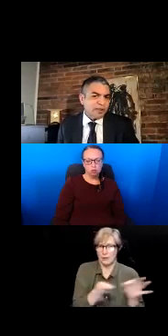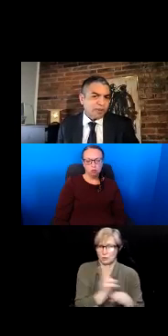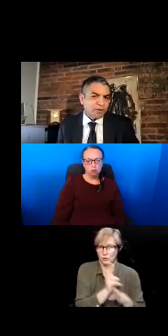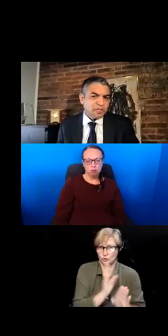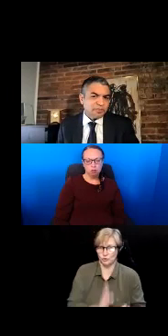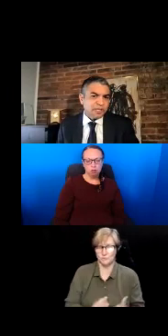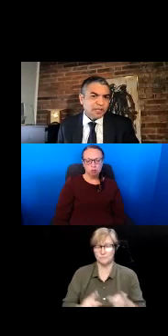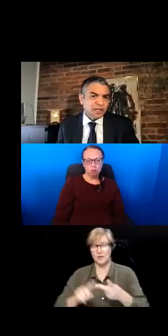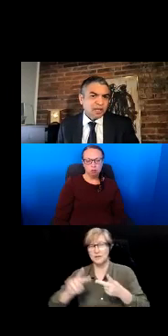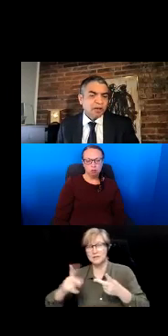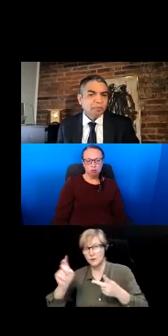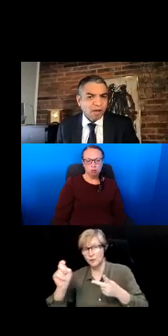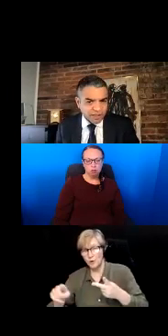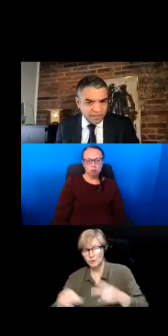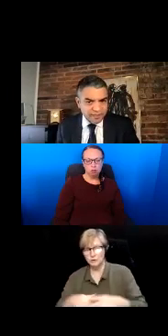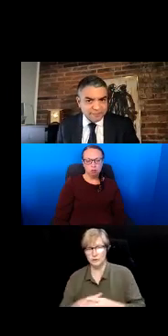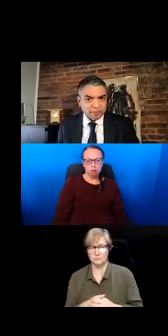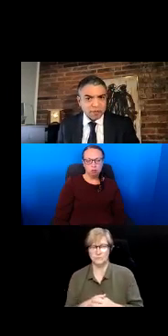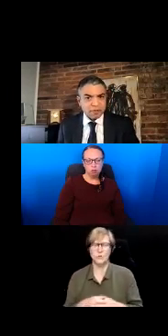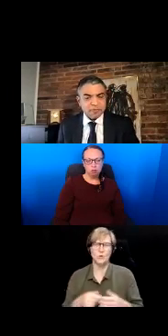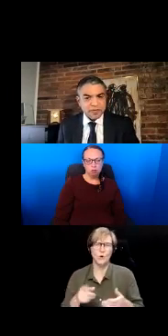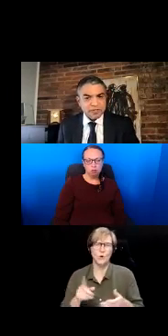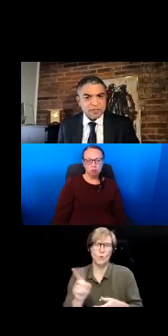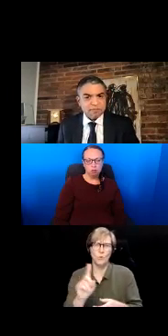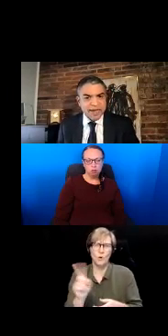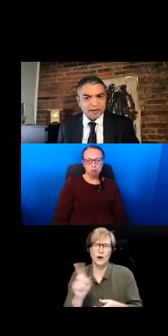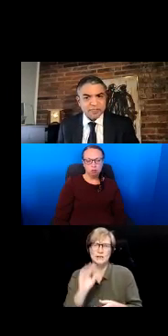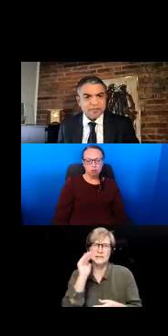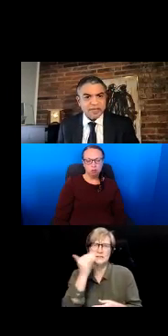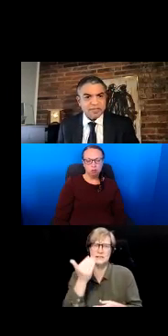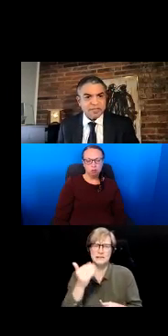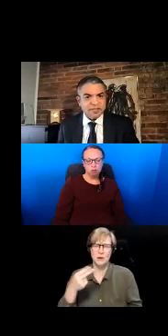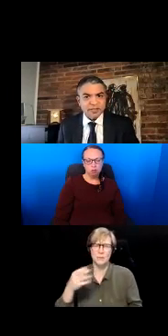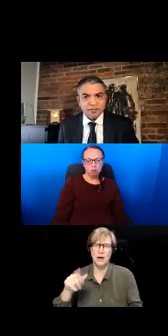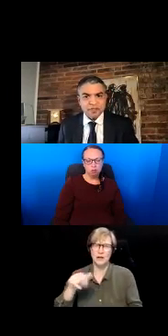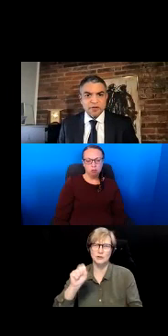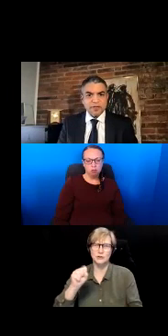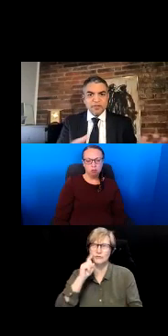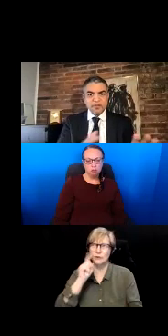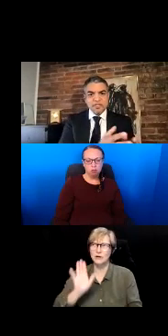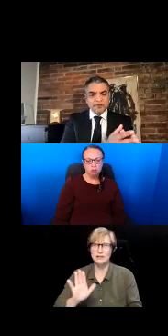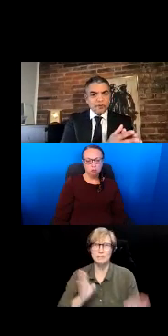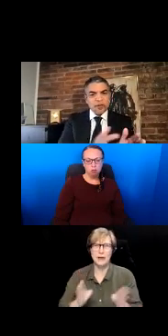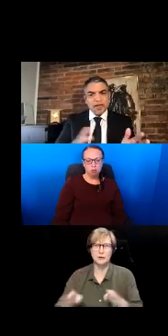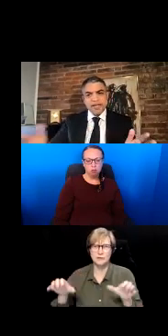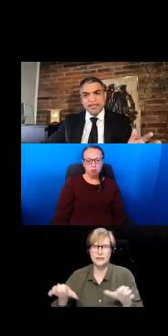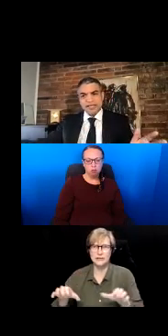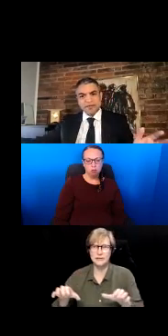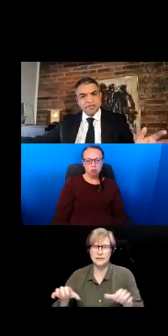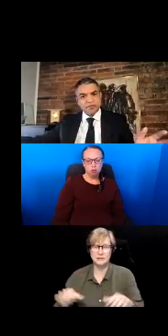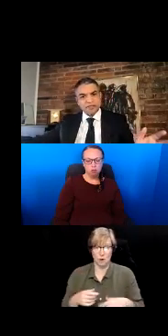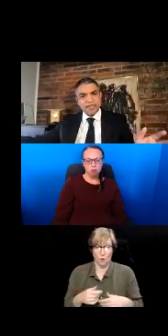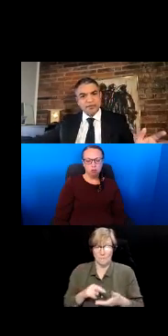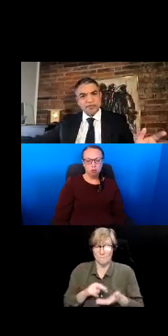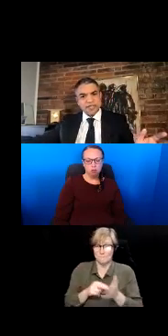area appears to be homologous with respect to its patterns of activity. In other words, we looked at a variety